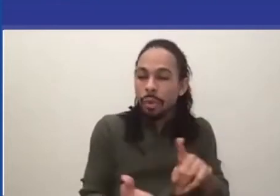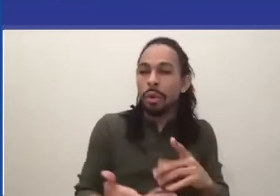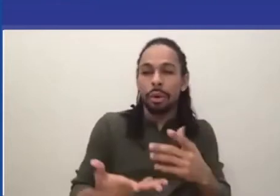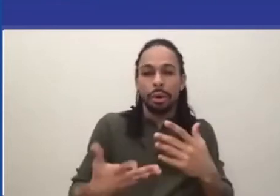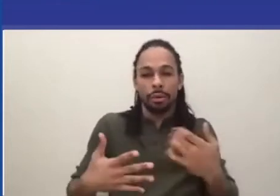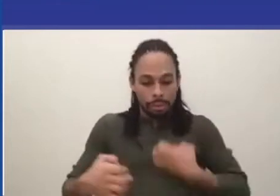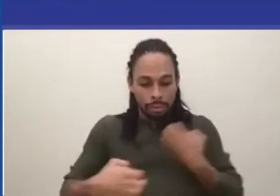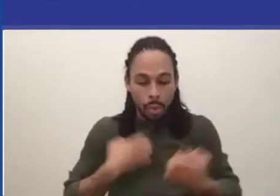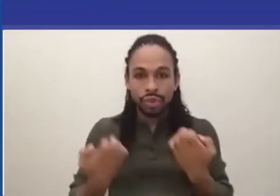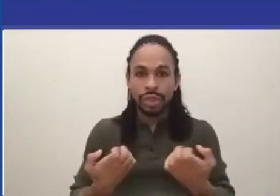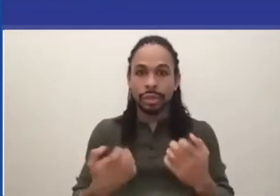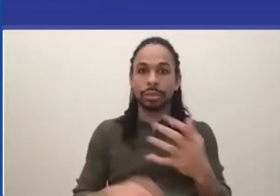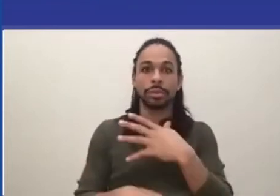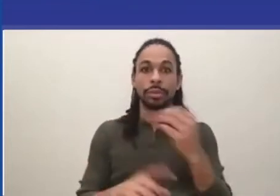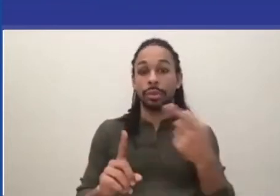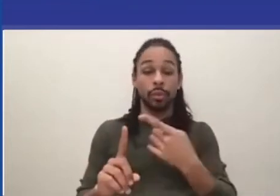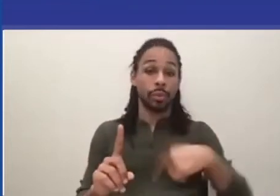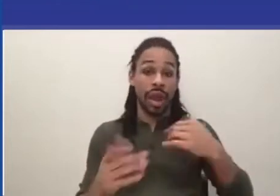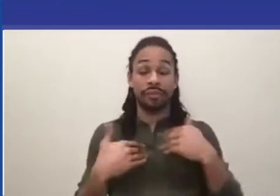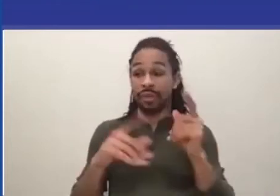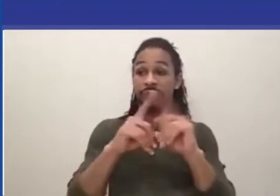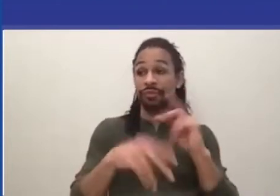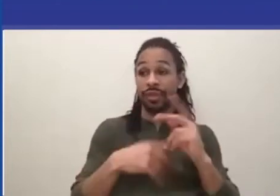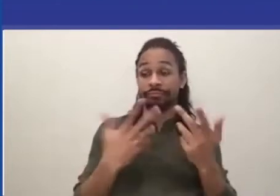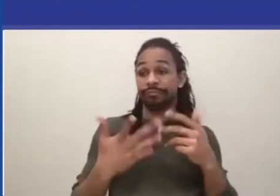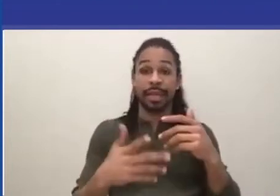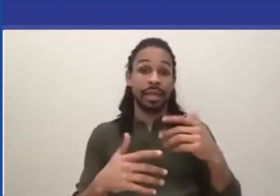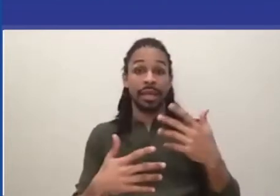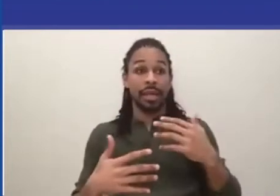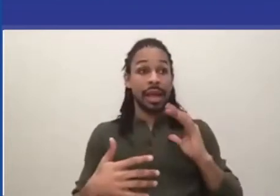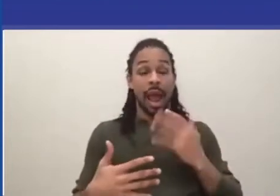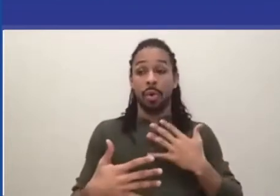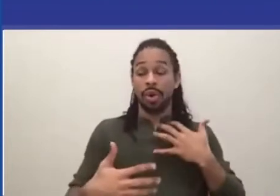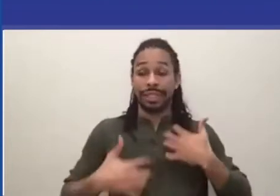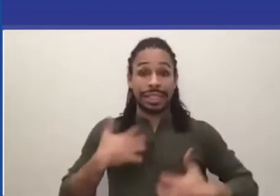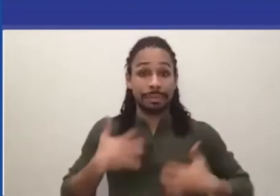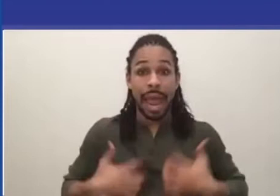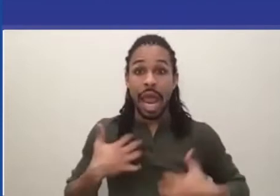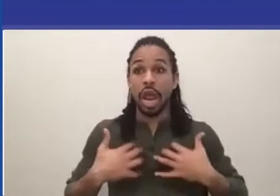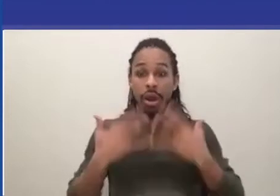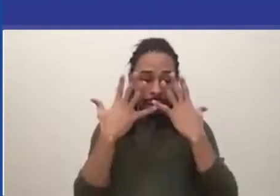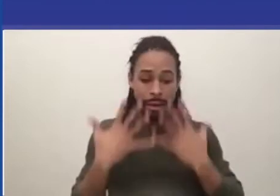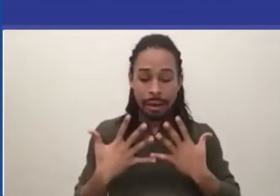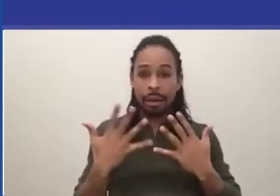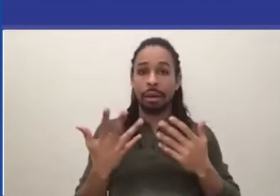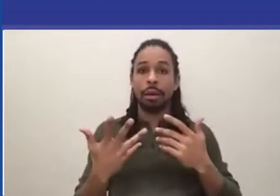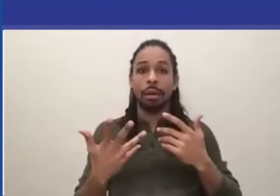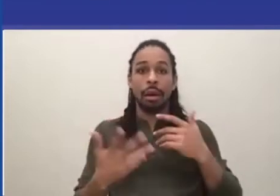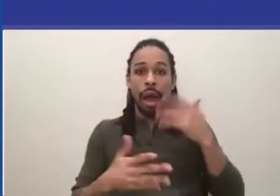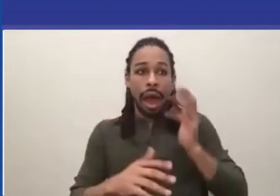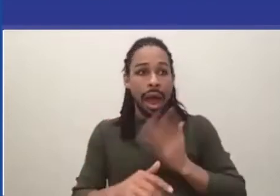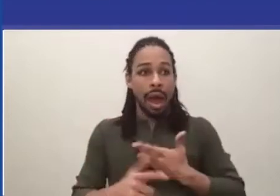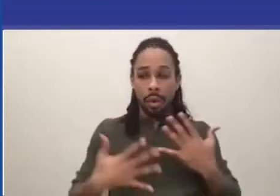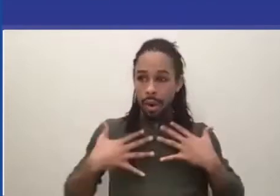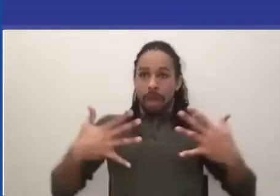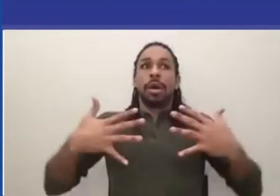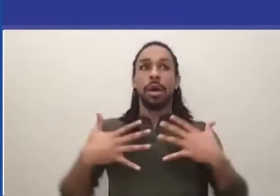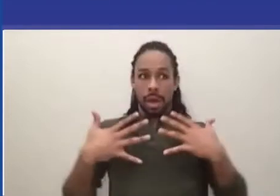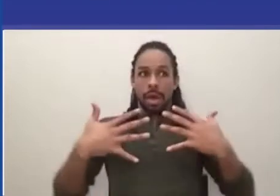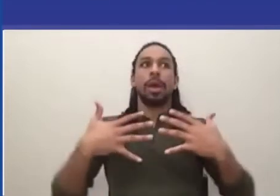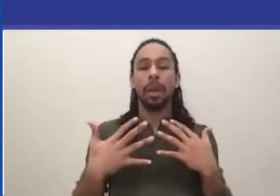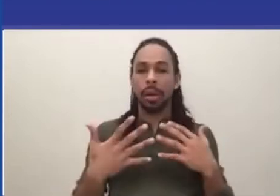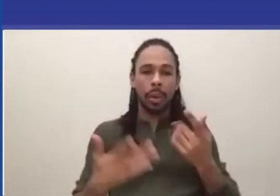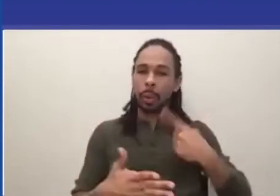our despair. It's been taken. So I think what we will see is, inside of this